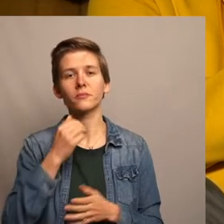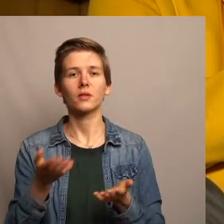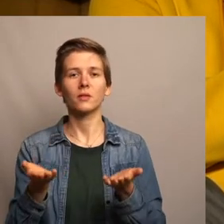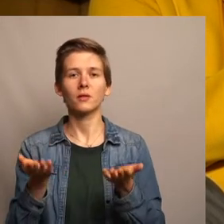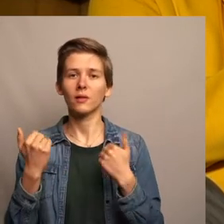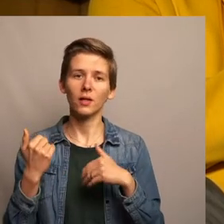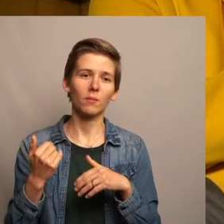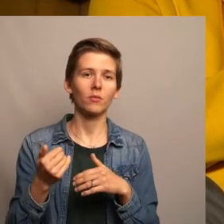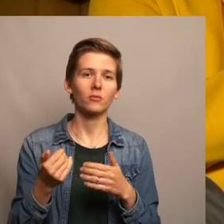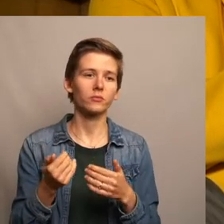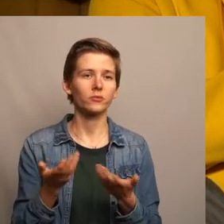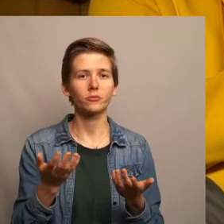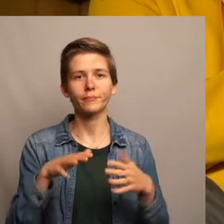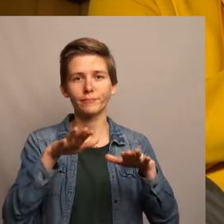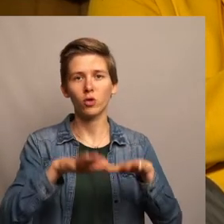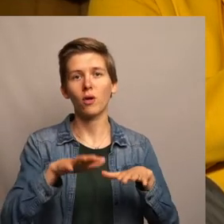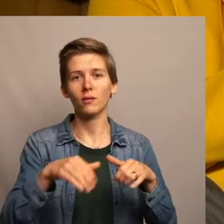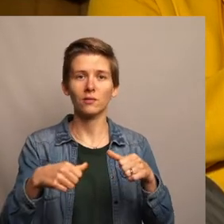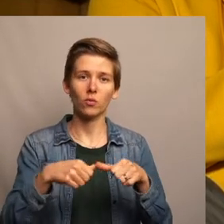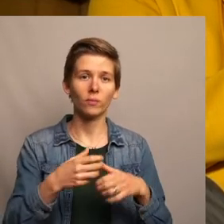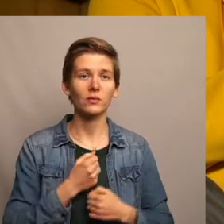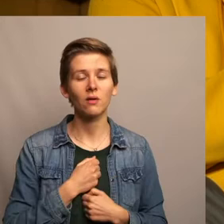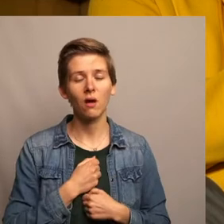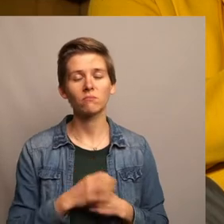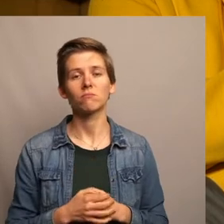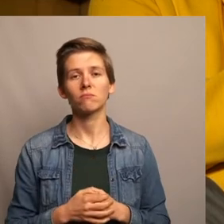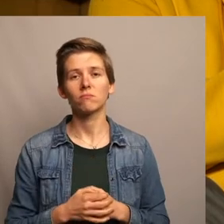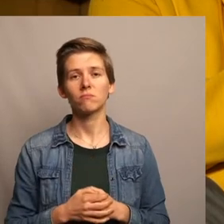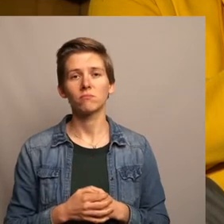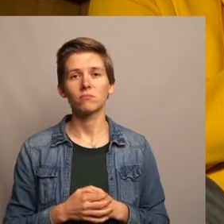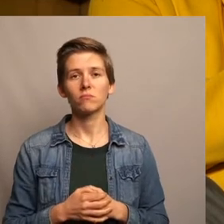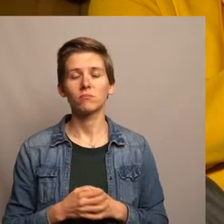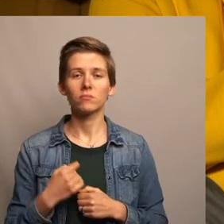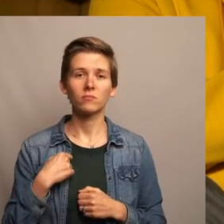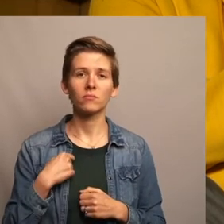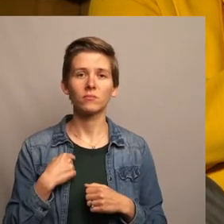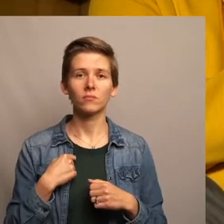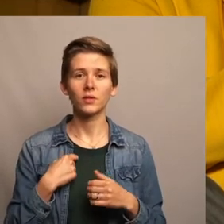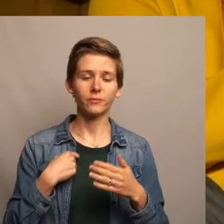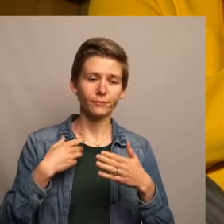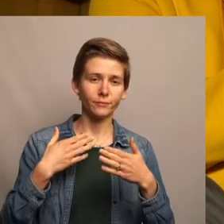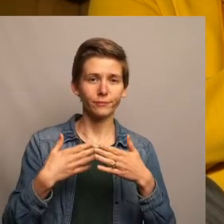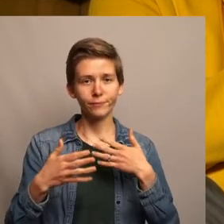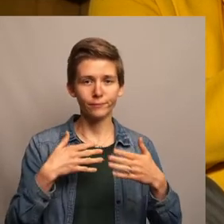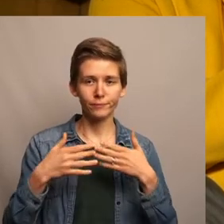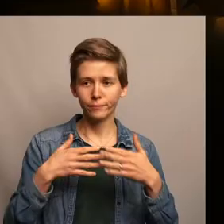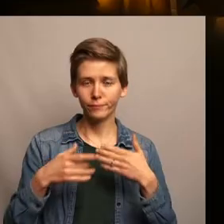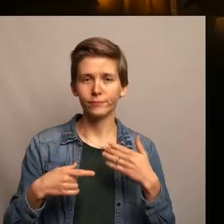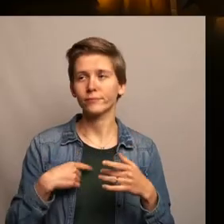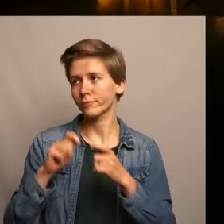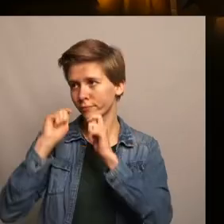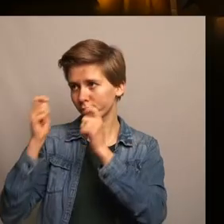resident permit. And also, like, for me, like, I was working at the time that I was asking the resident permit, so,